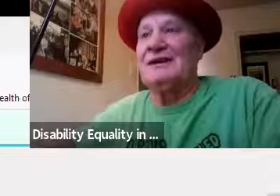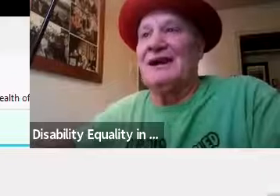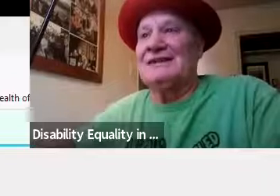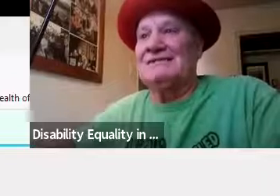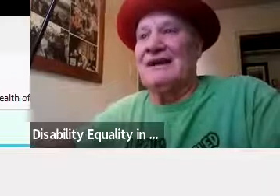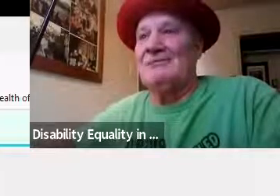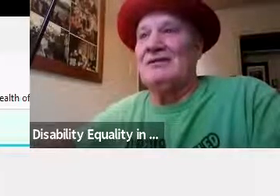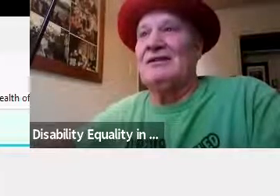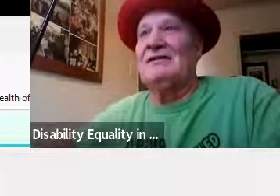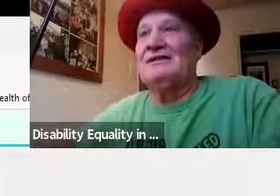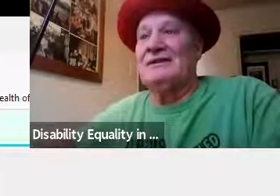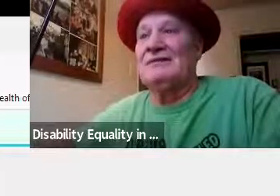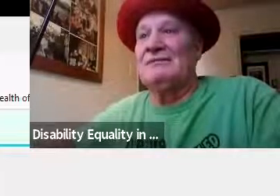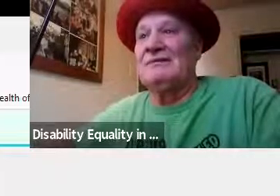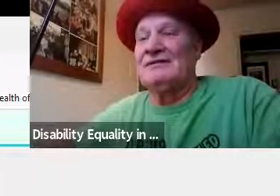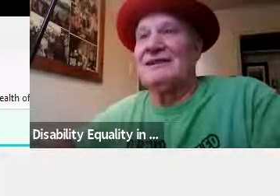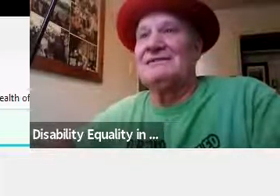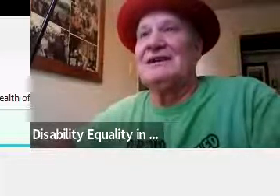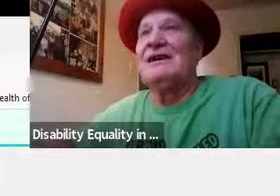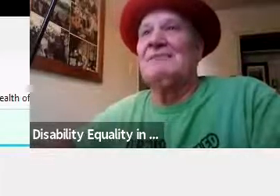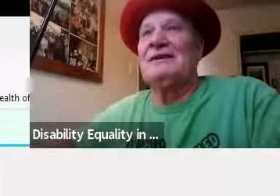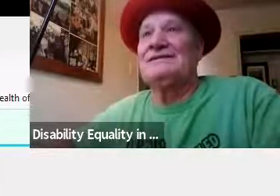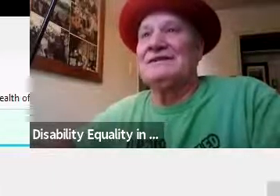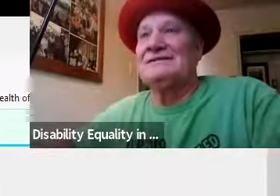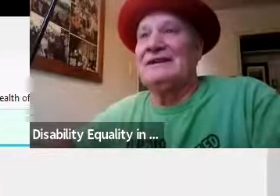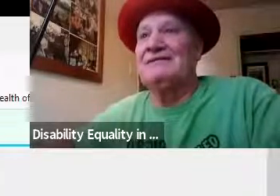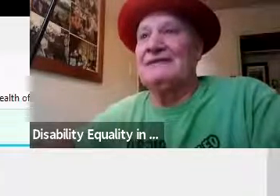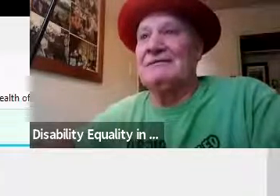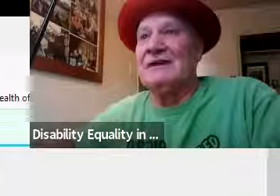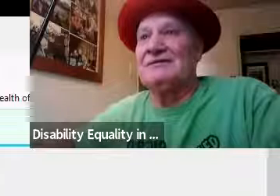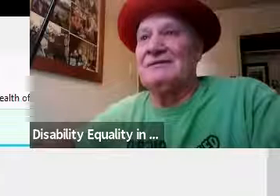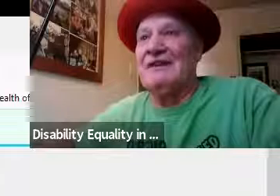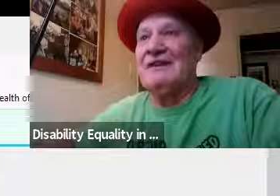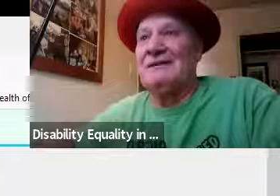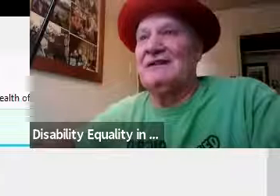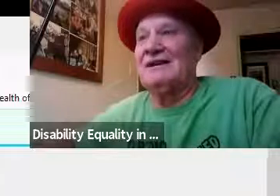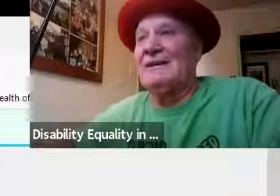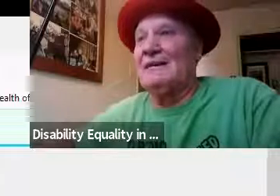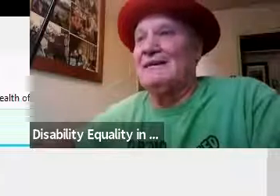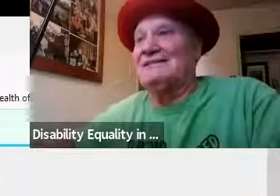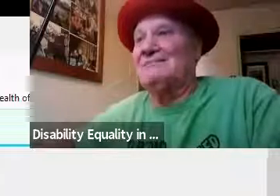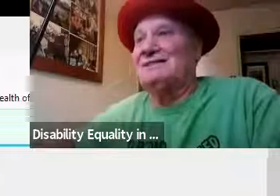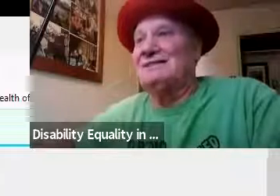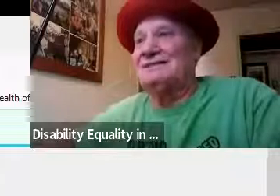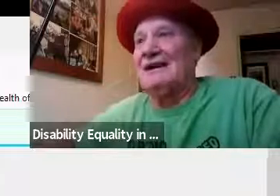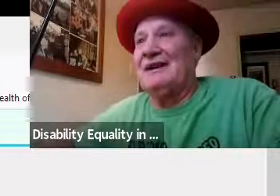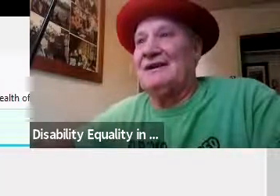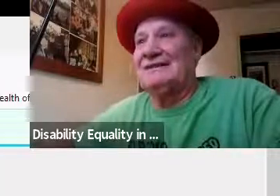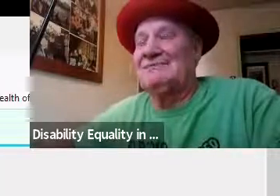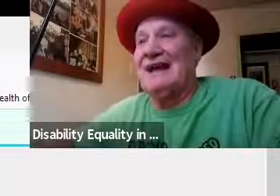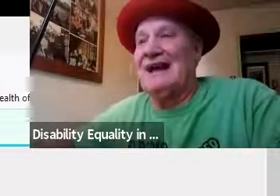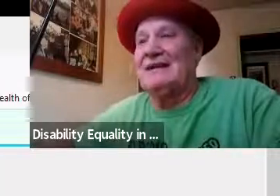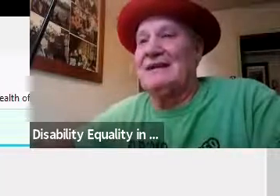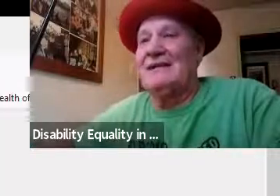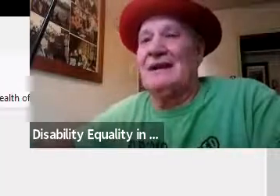now. I'm not going to go through all of this, but as you can see, you can just download just very quickly. Lesson plans, this is how you get a